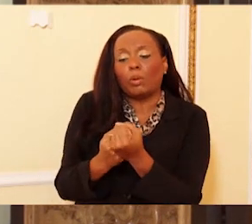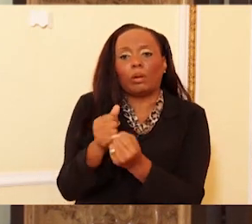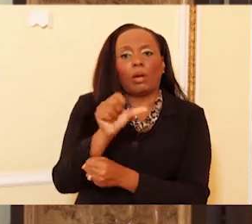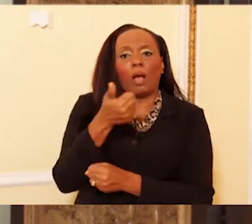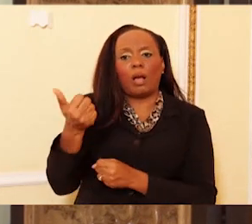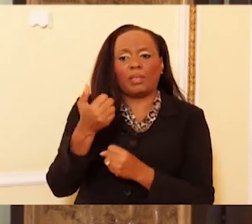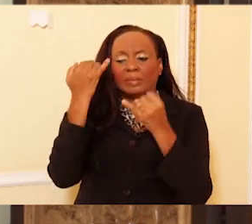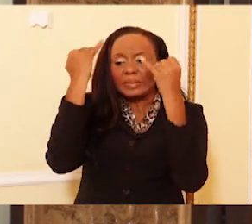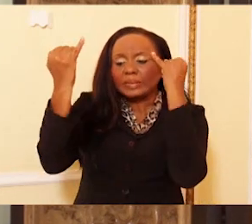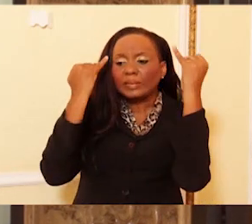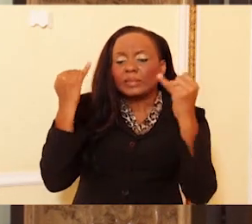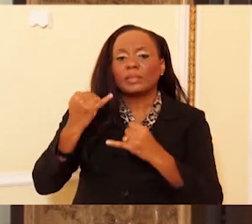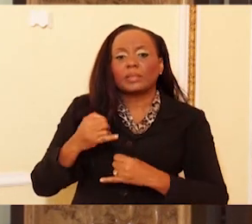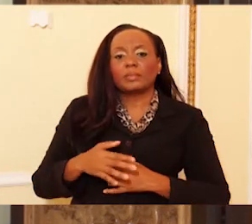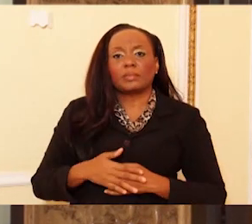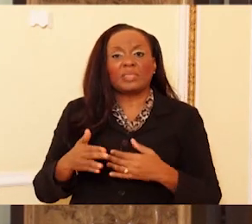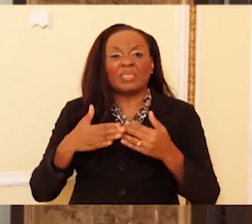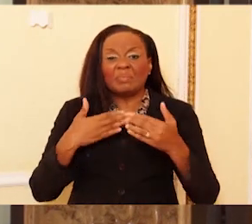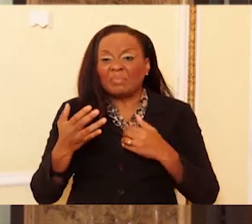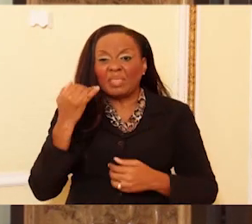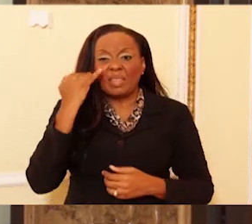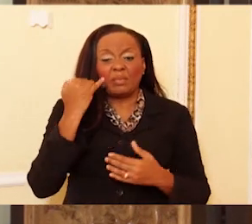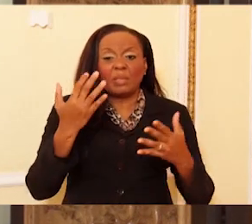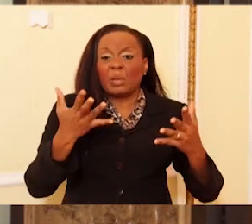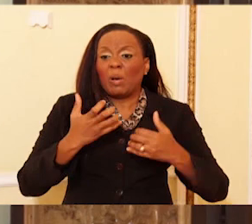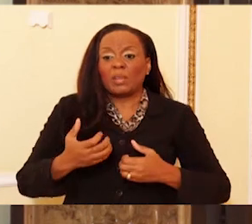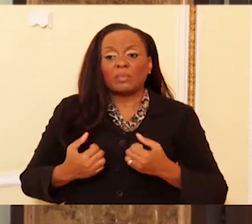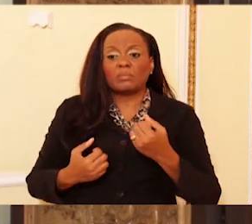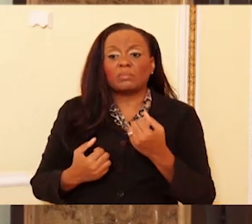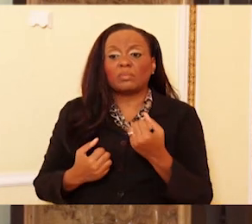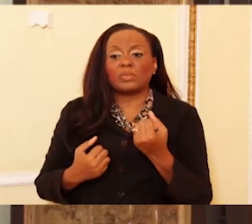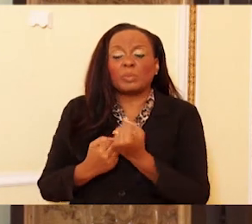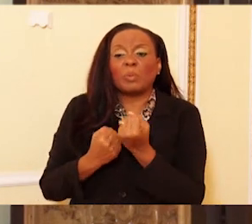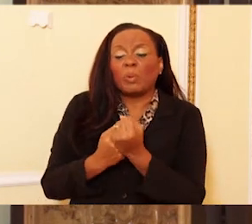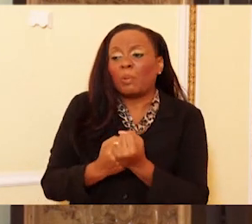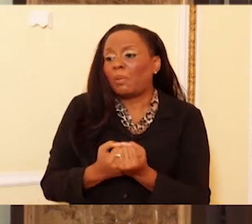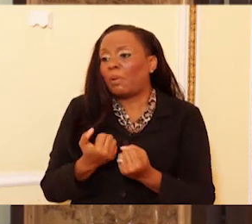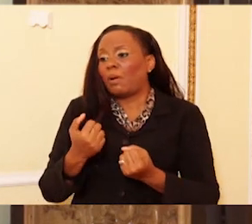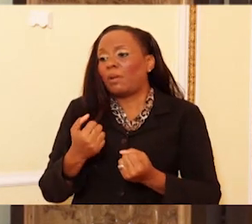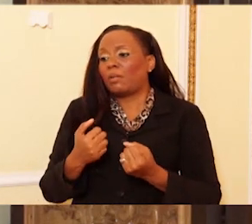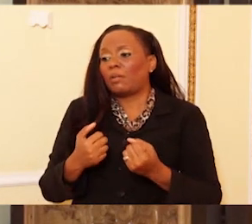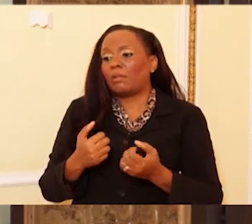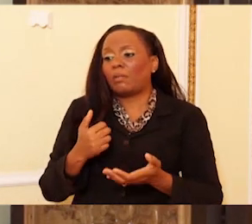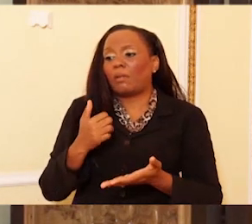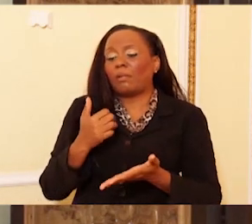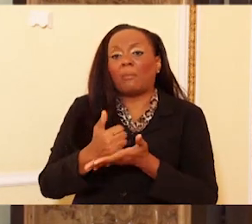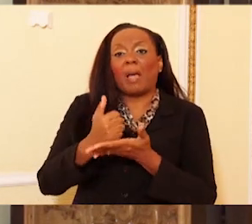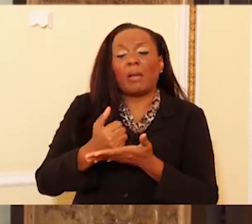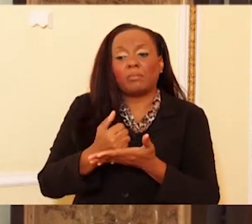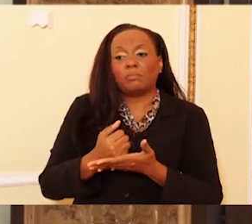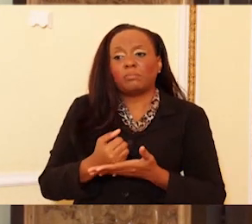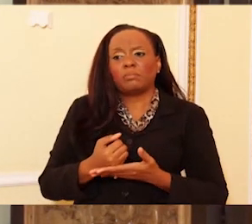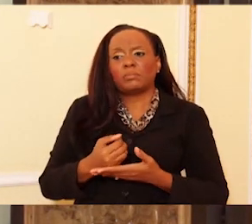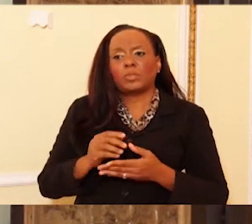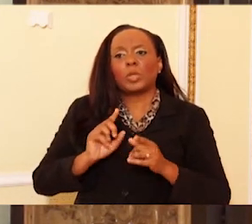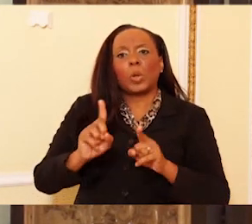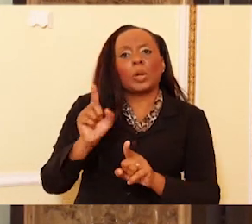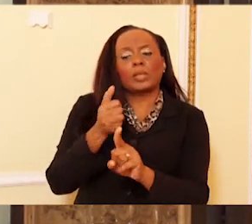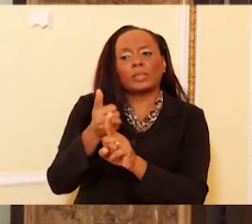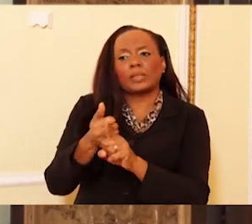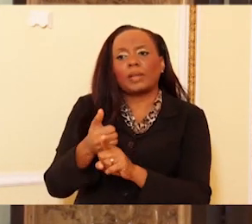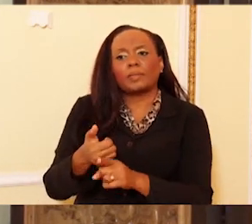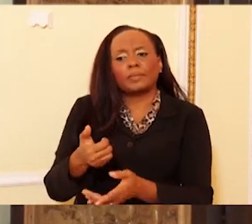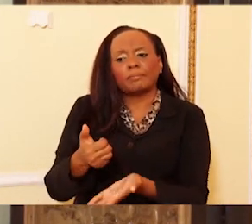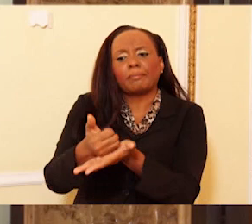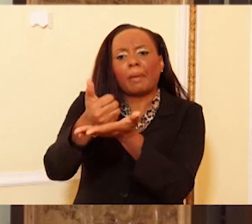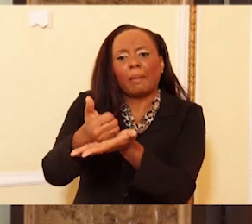initiatives. Even if it is to donate your valuable time and resources, it is equally beneficial in these challenging